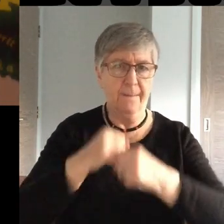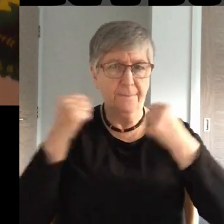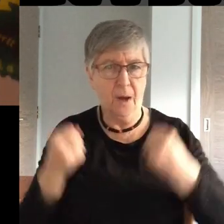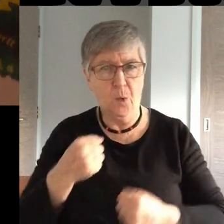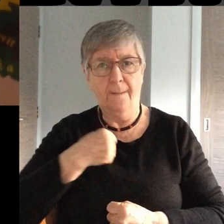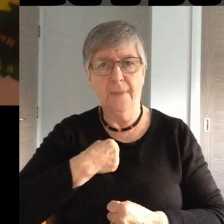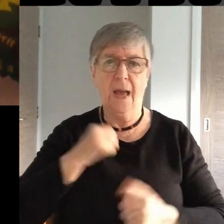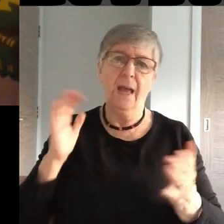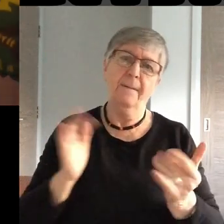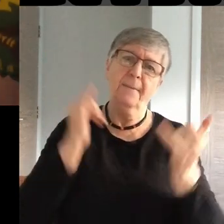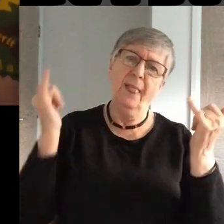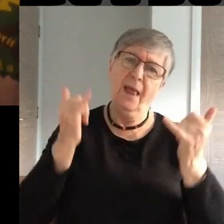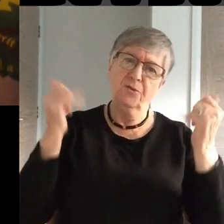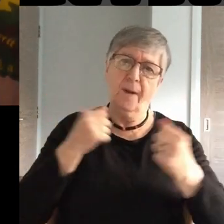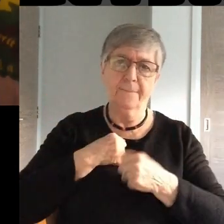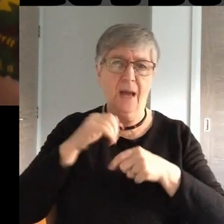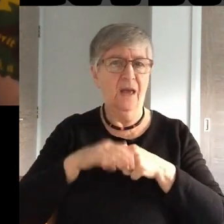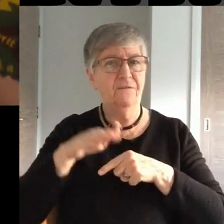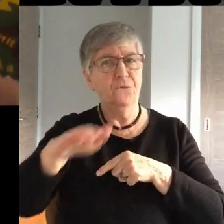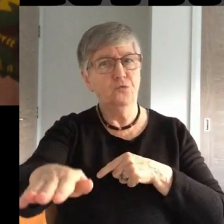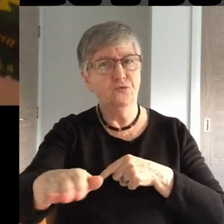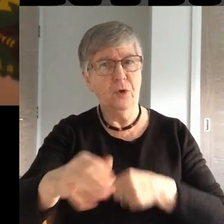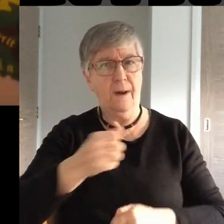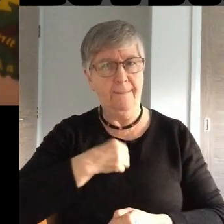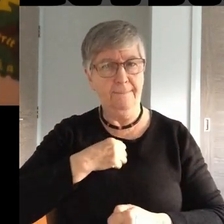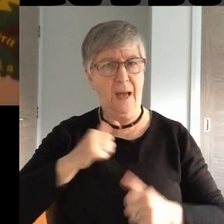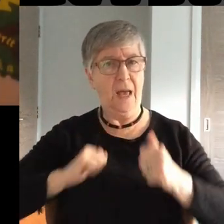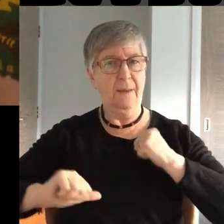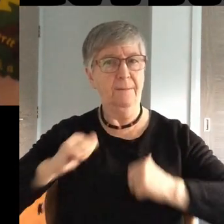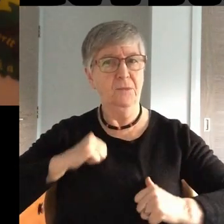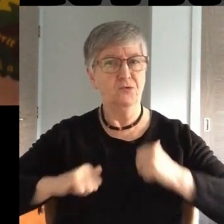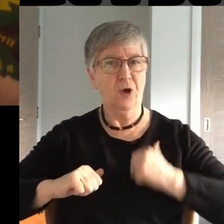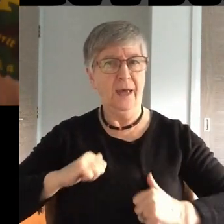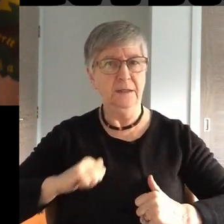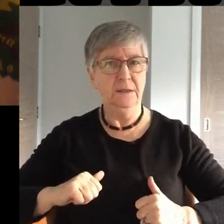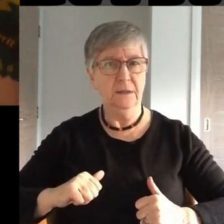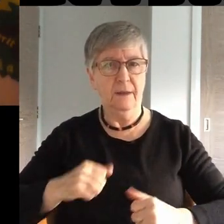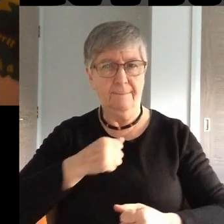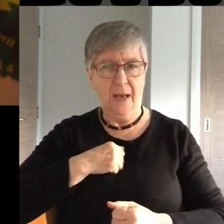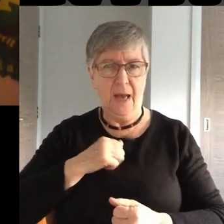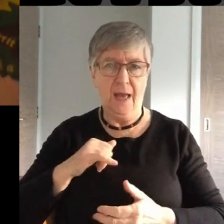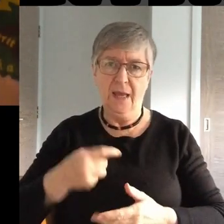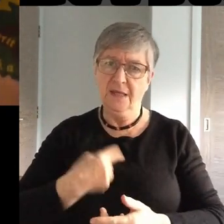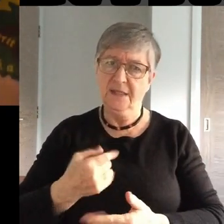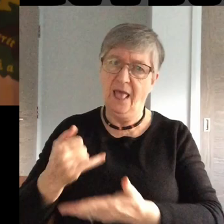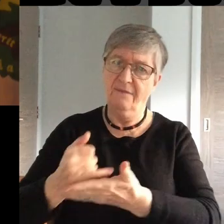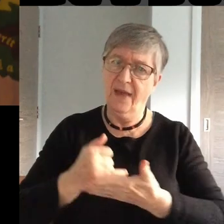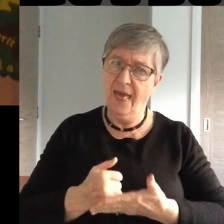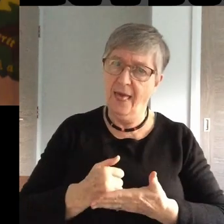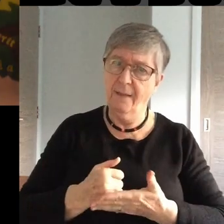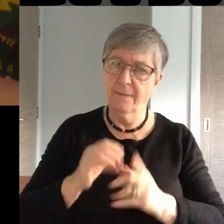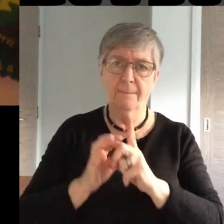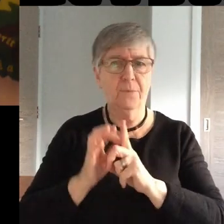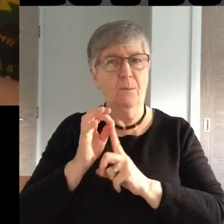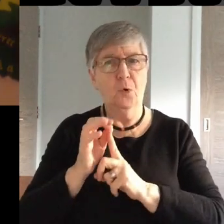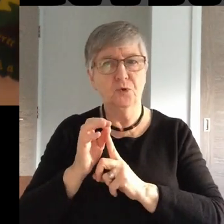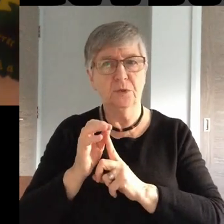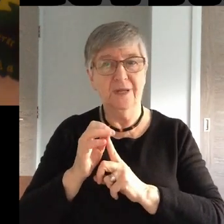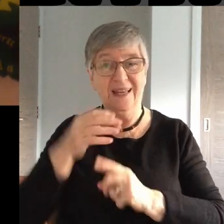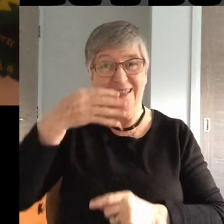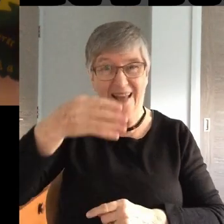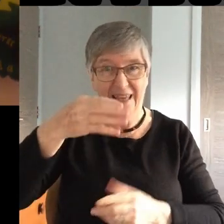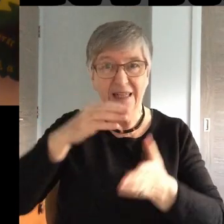my pleasure, my future. It's my self-esteem, my self-realization, my self-help, my self-promotion.